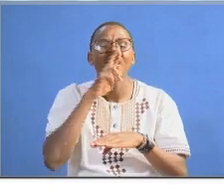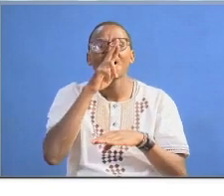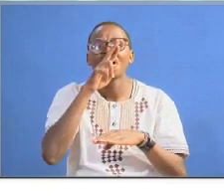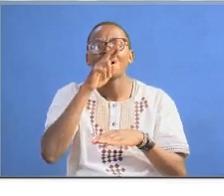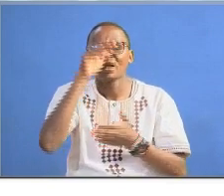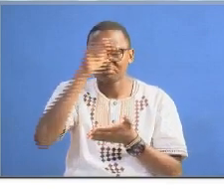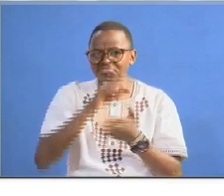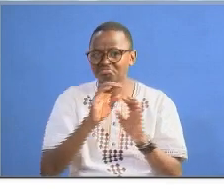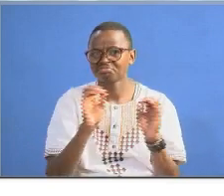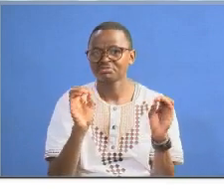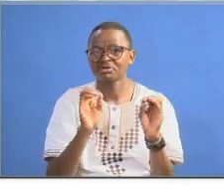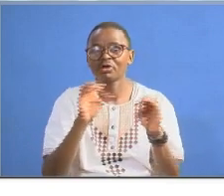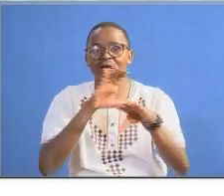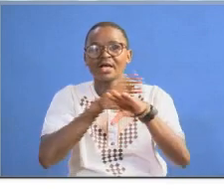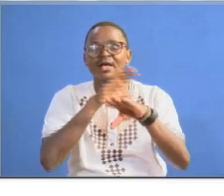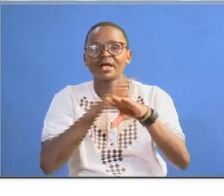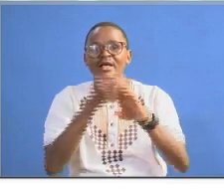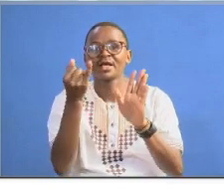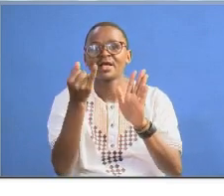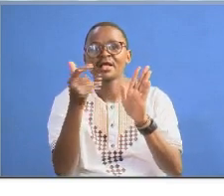or were obtained irregularly.